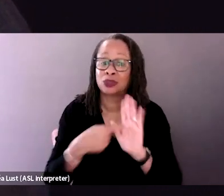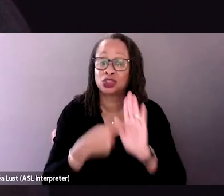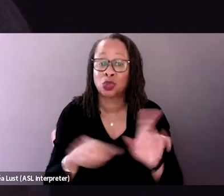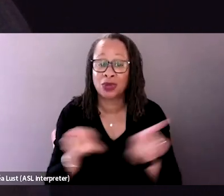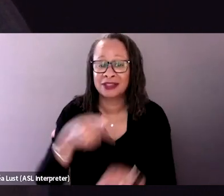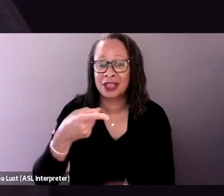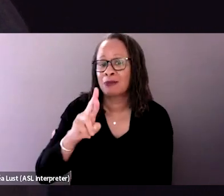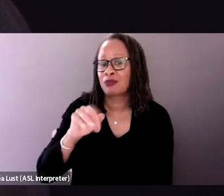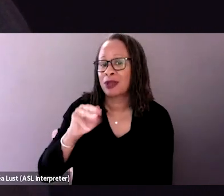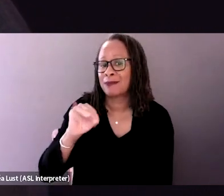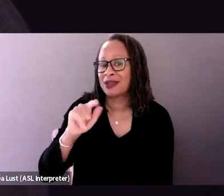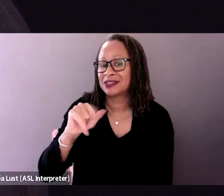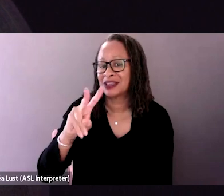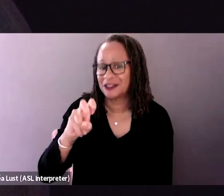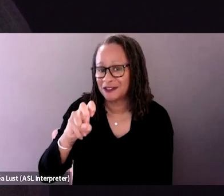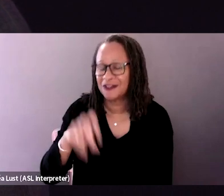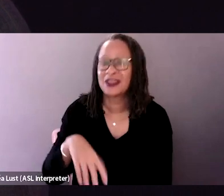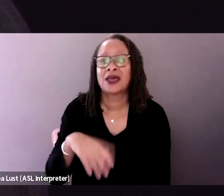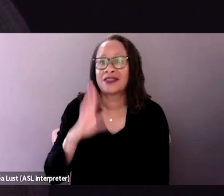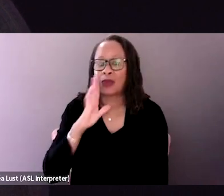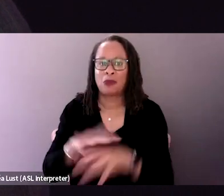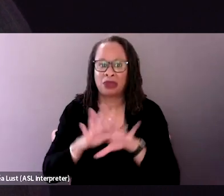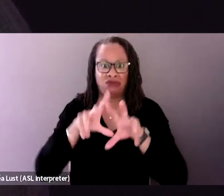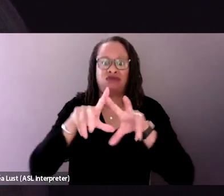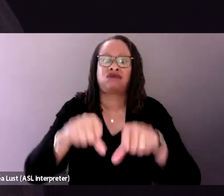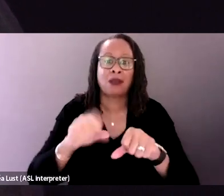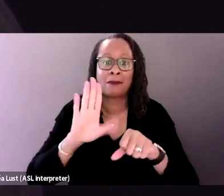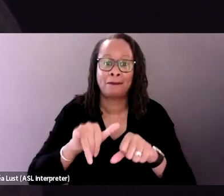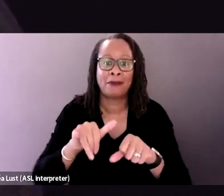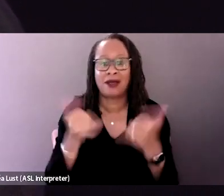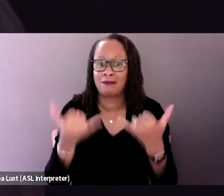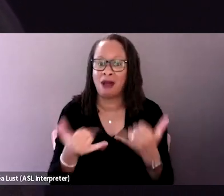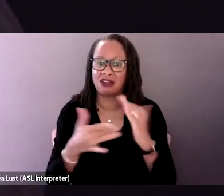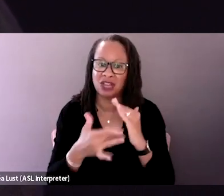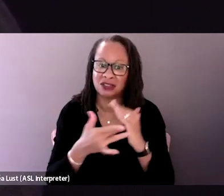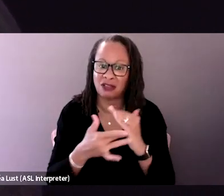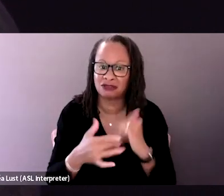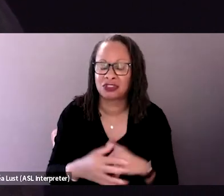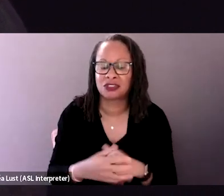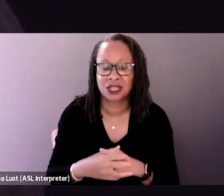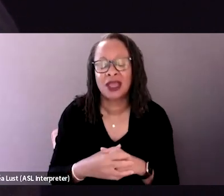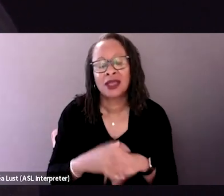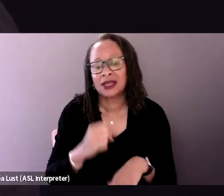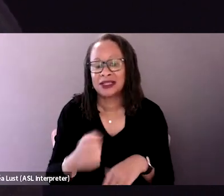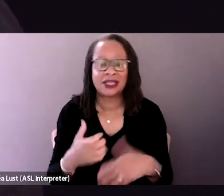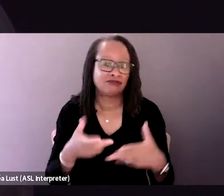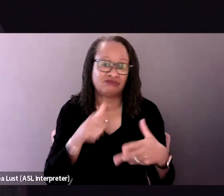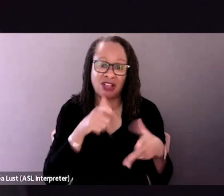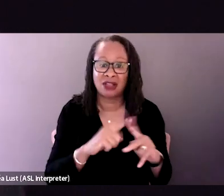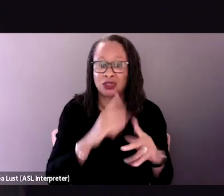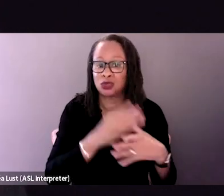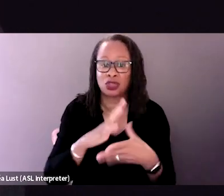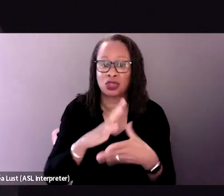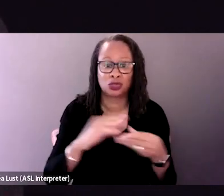steamrolled by modernity, and therefore, you can infer, are not able to tell their own story, and probably not even to govern themselves. And on